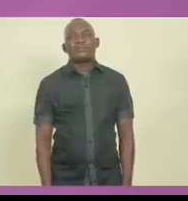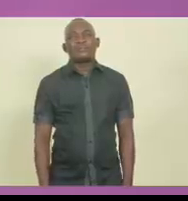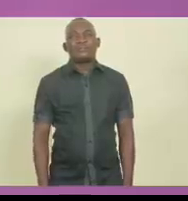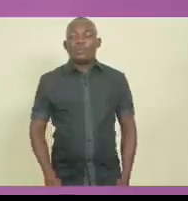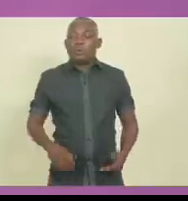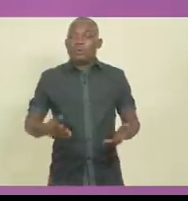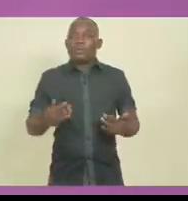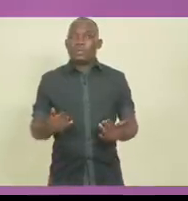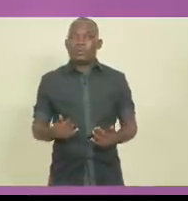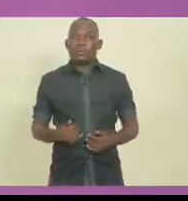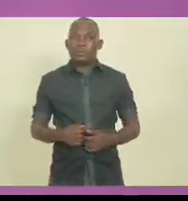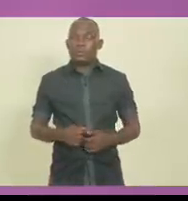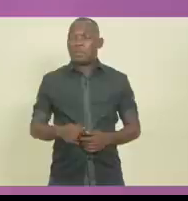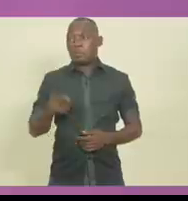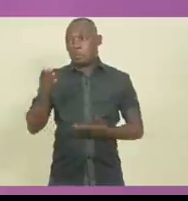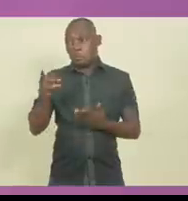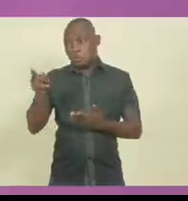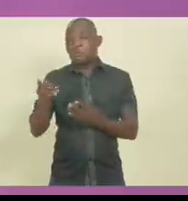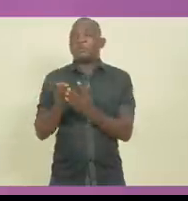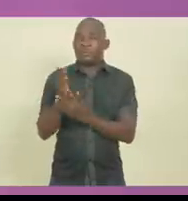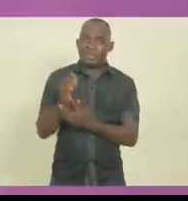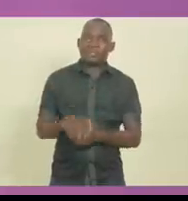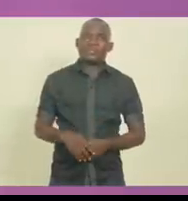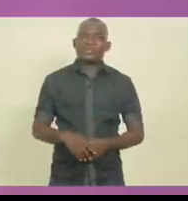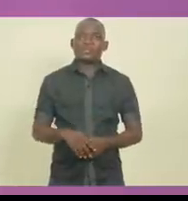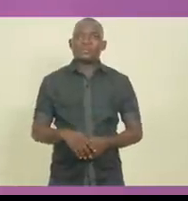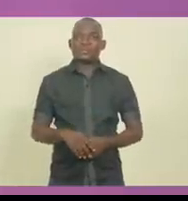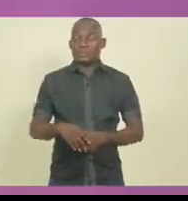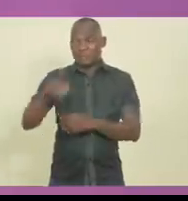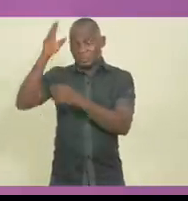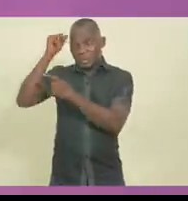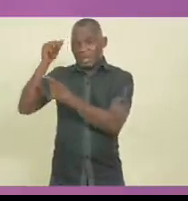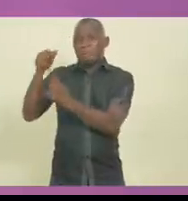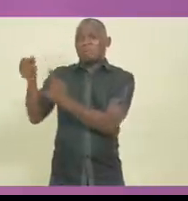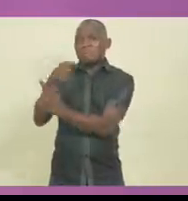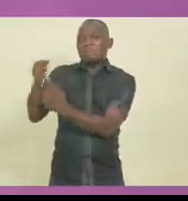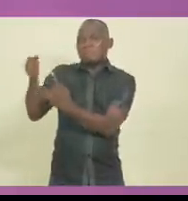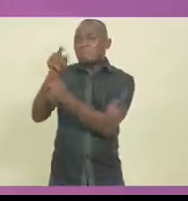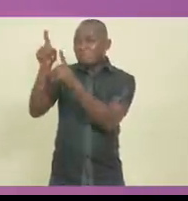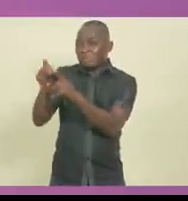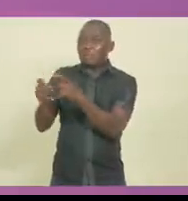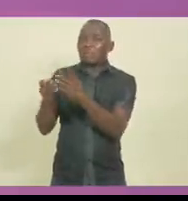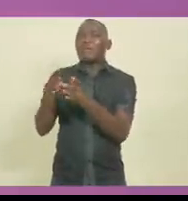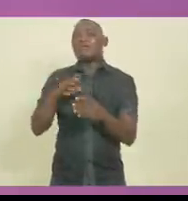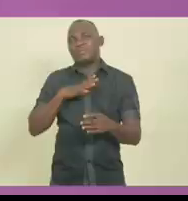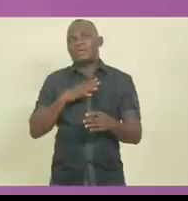Well, in this case, you are probably right. I mean, he could have ratted us out and this whole case would be over.